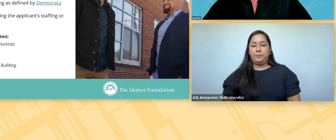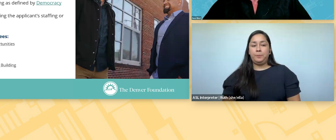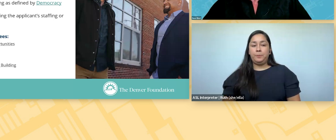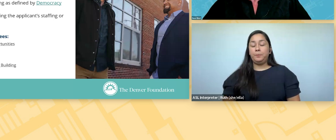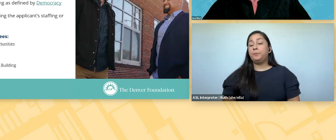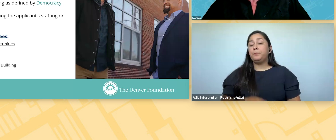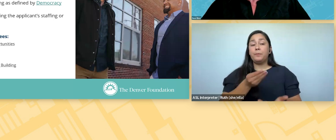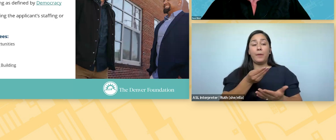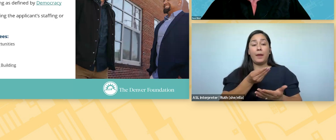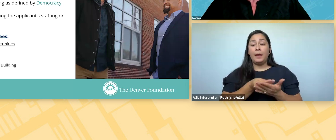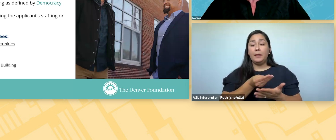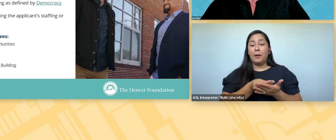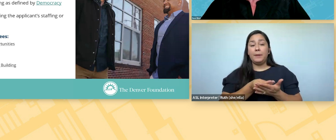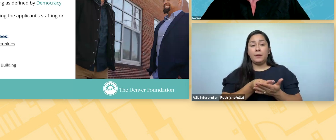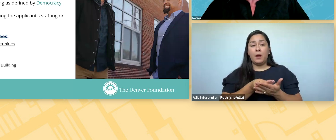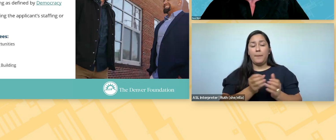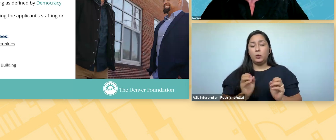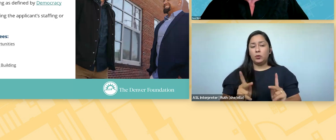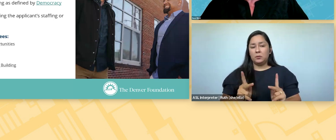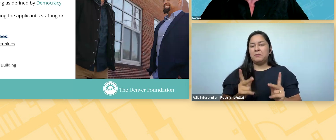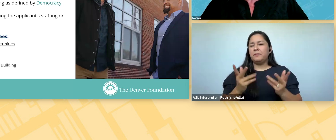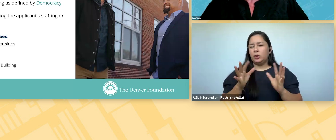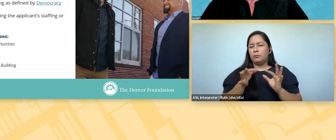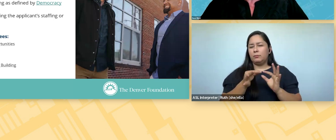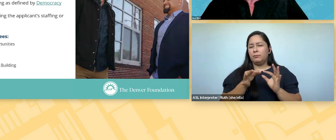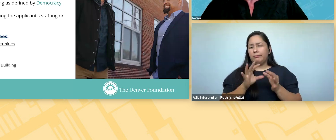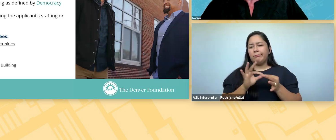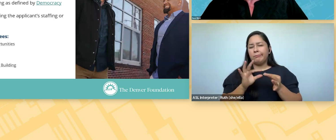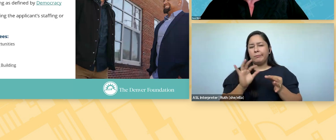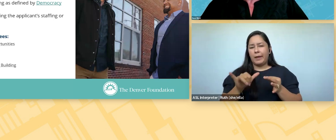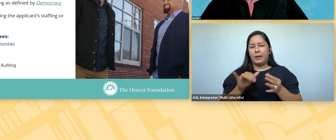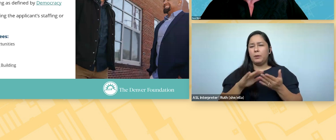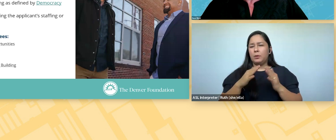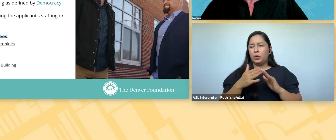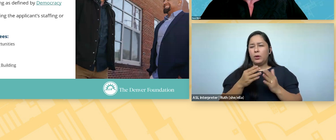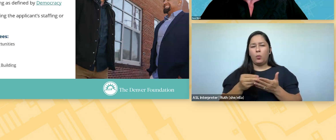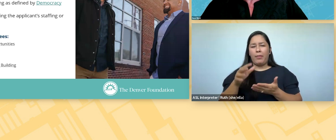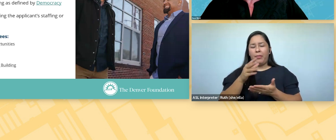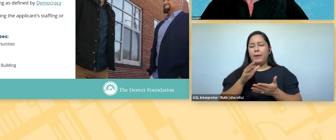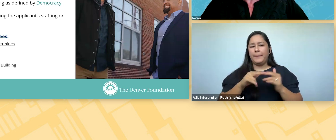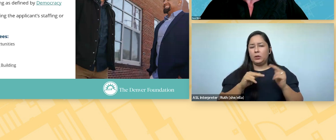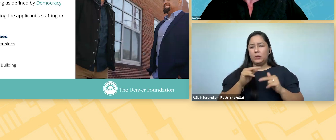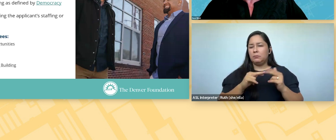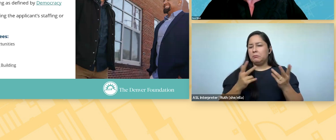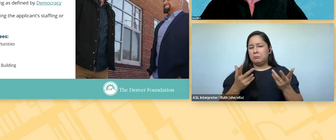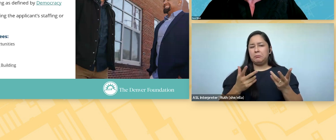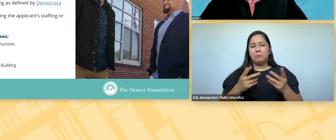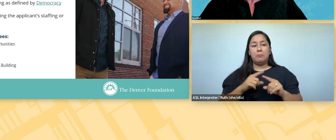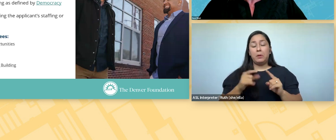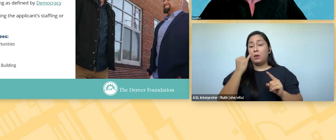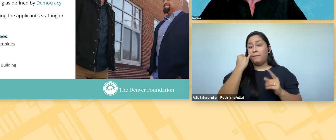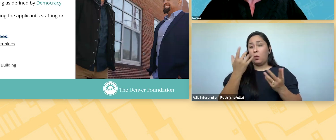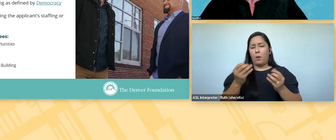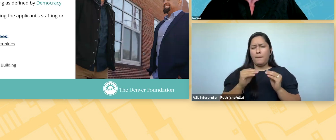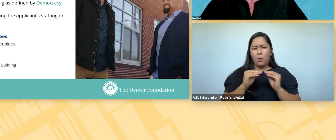For economic opportunity, I mentioned a little bit about what community wealth building means to us in the last slide, but if you want a little bit